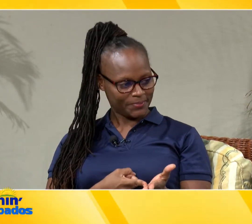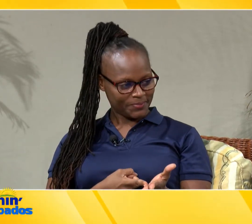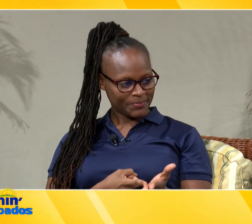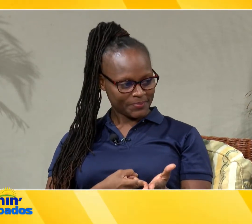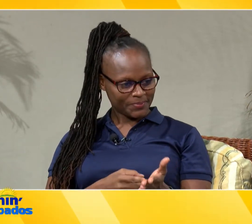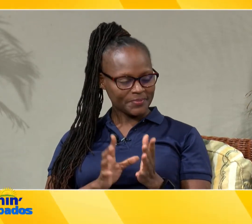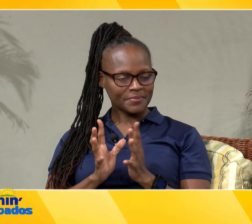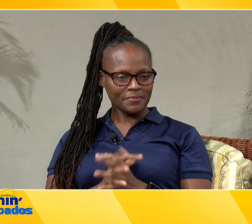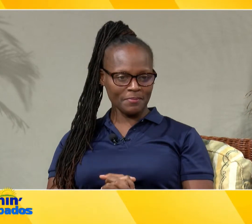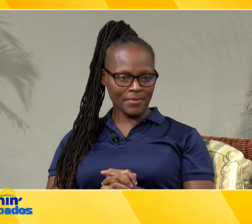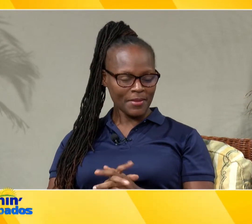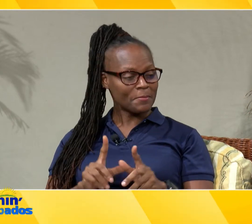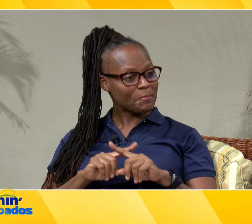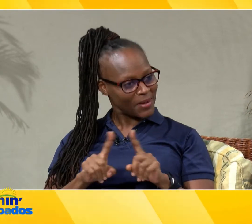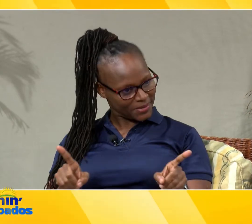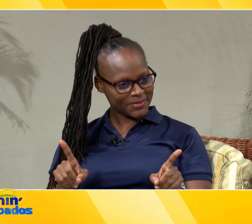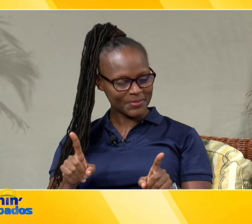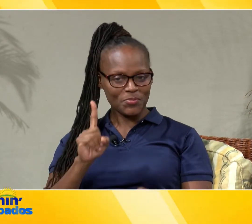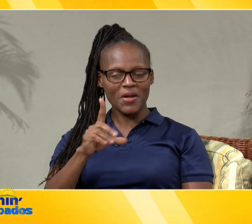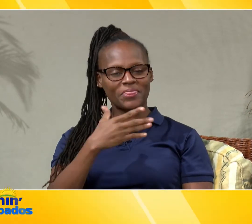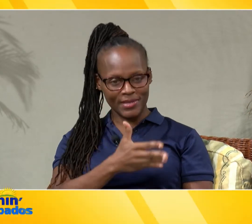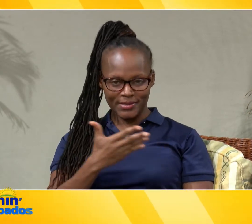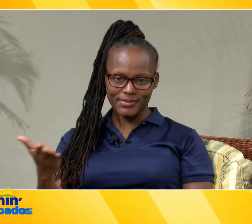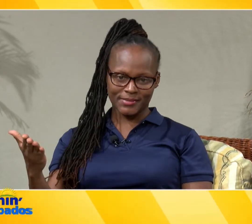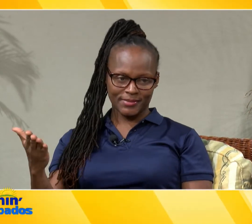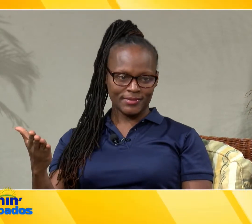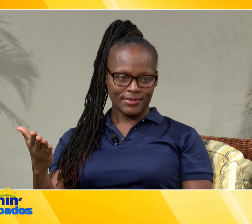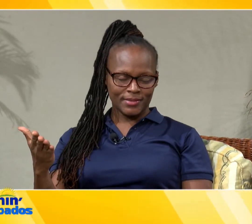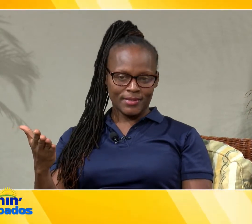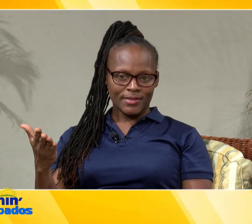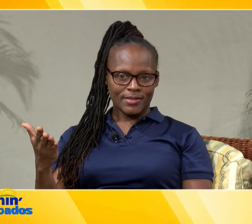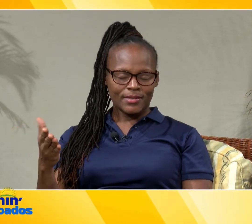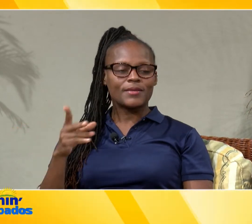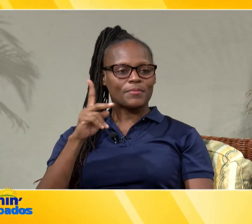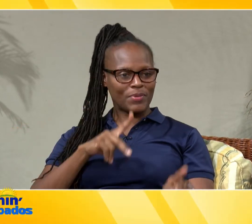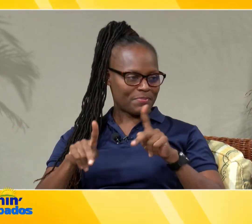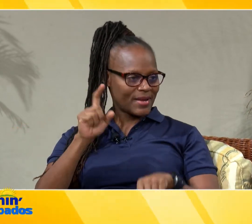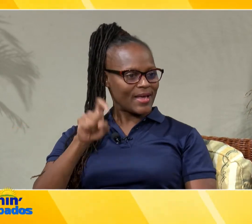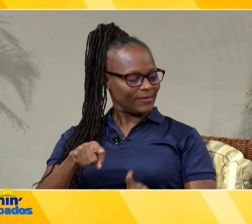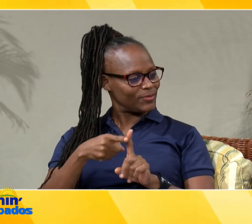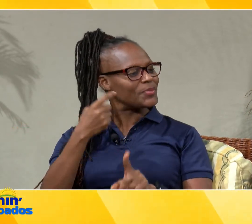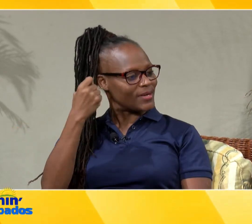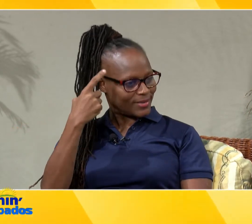I've always been a strong woman no matter what, but